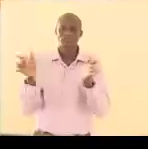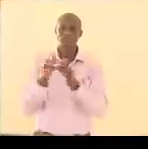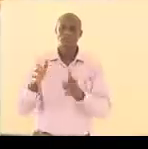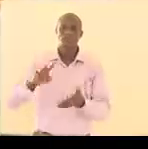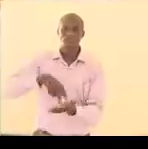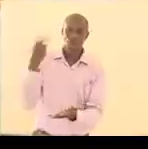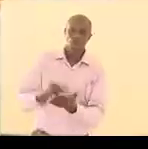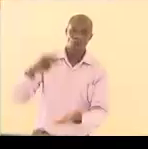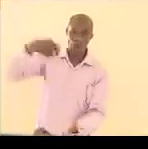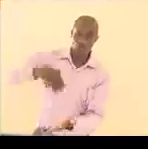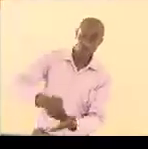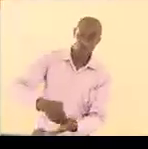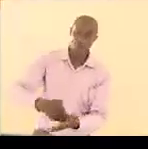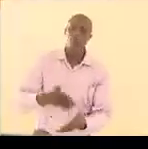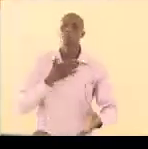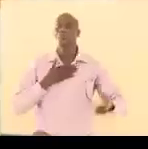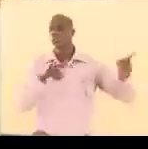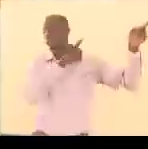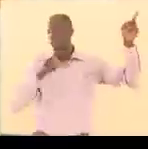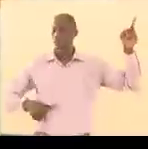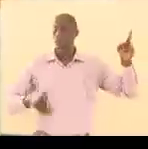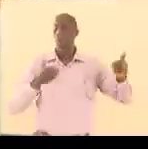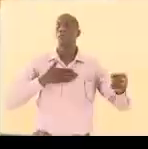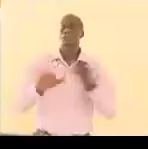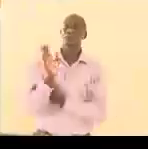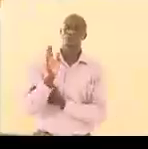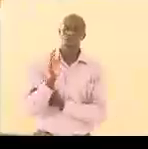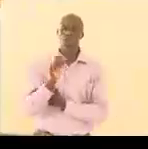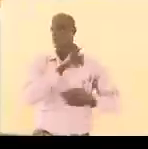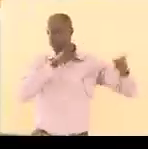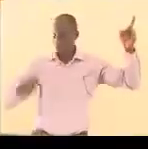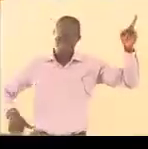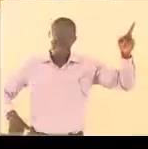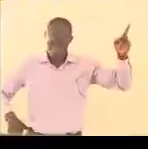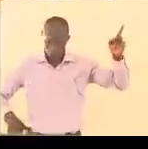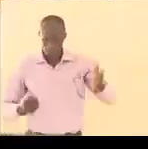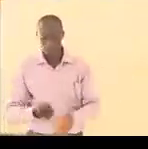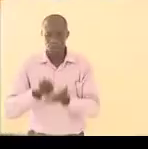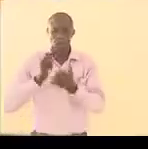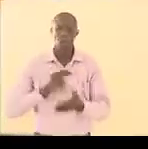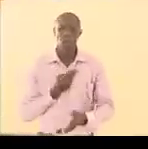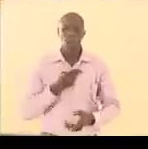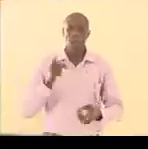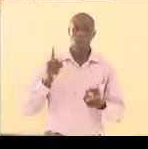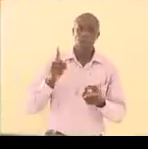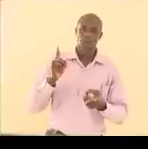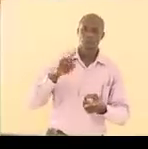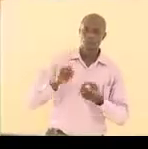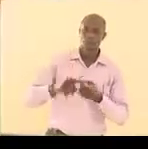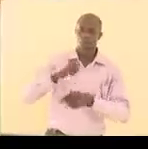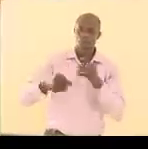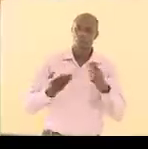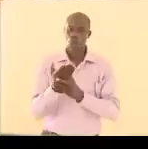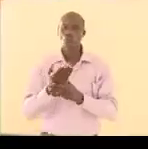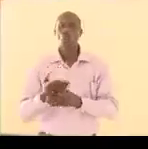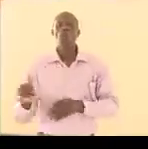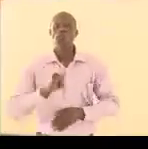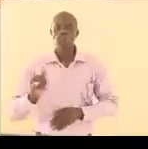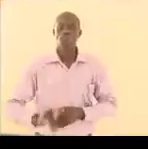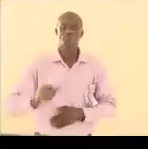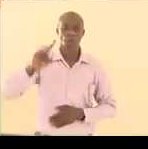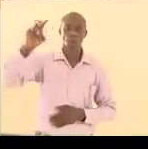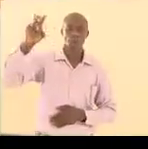and fell on his knees saying, "My Lord and my God." Lord, help us to go through the same